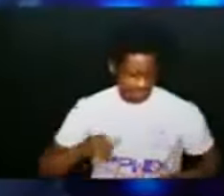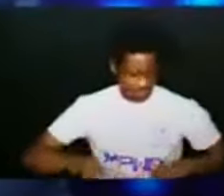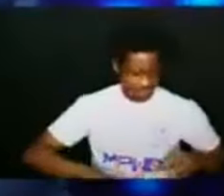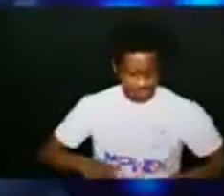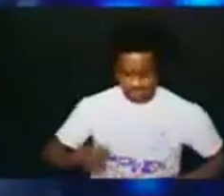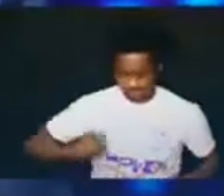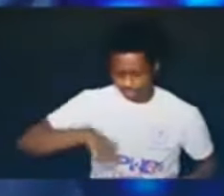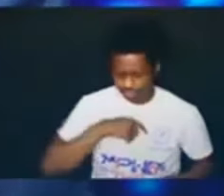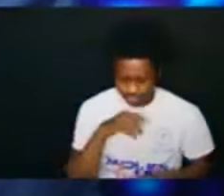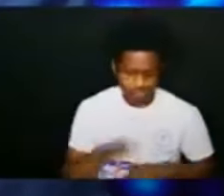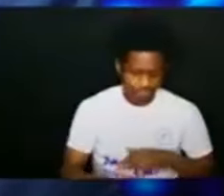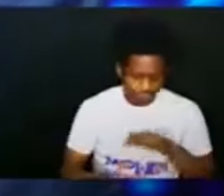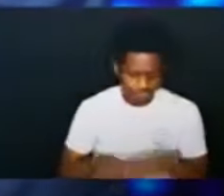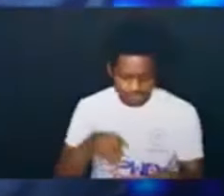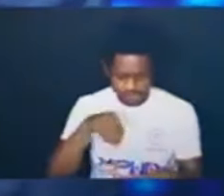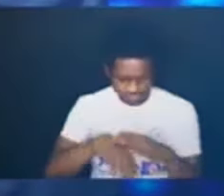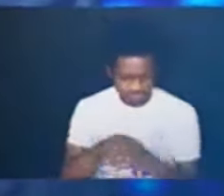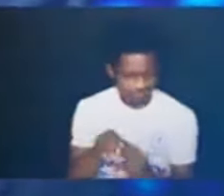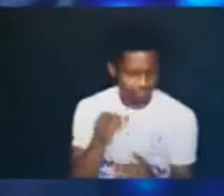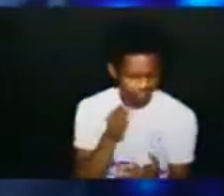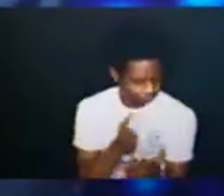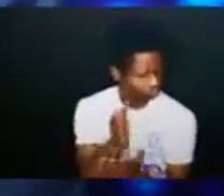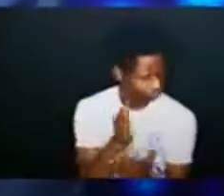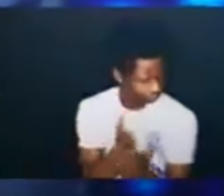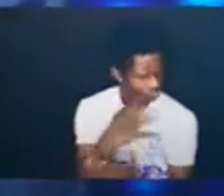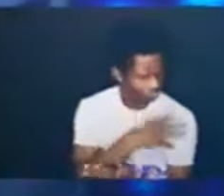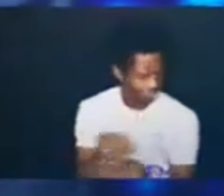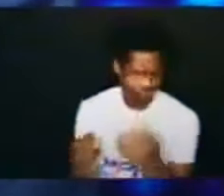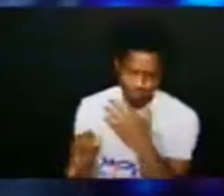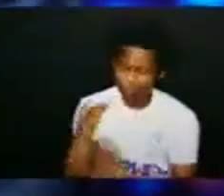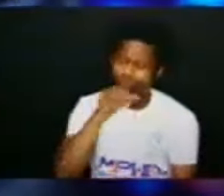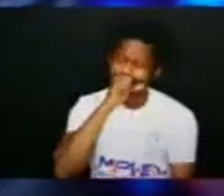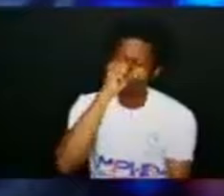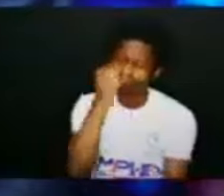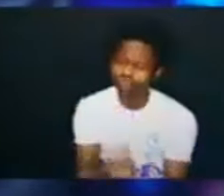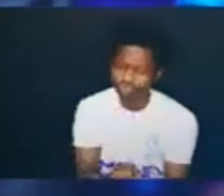walked in integrity and godly sincerity.